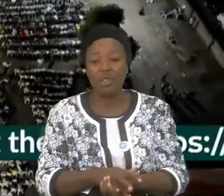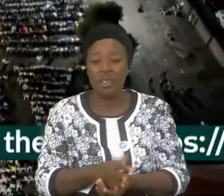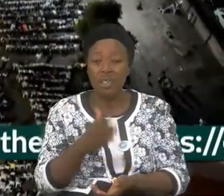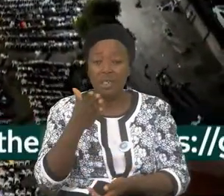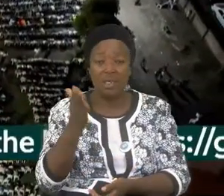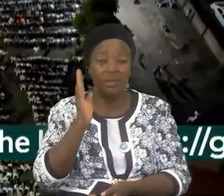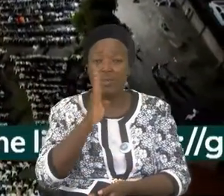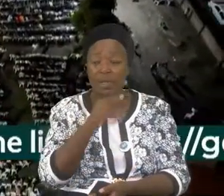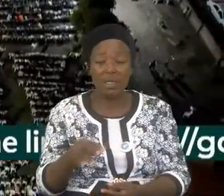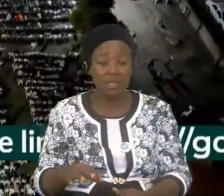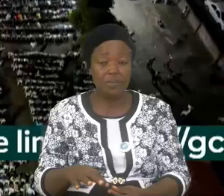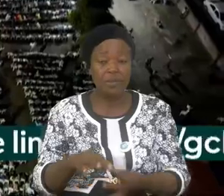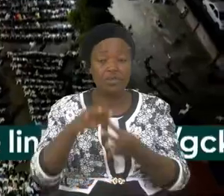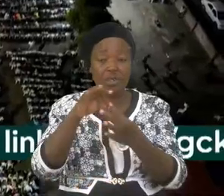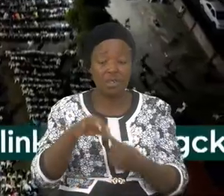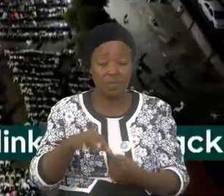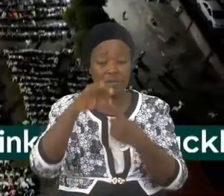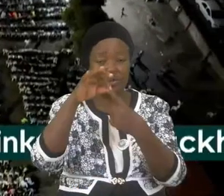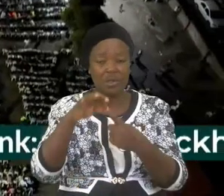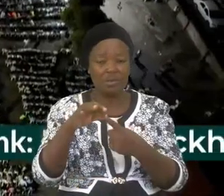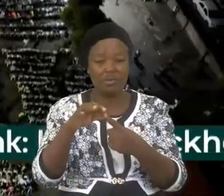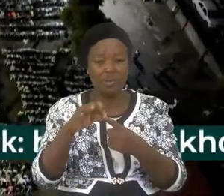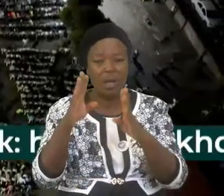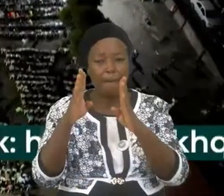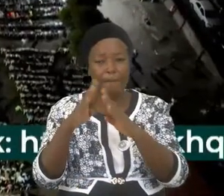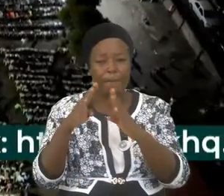lunch hour with Jesus online.